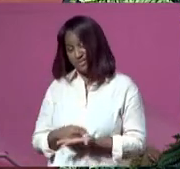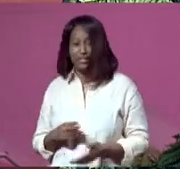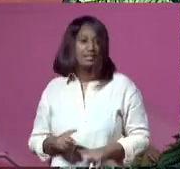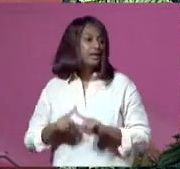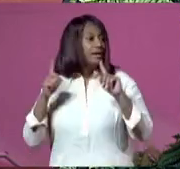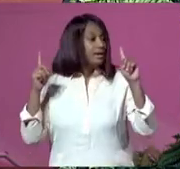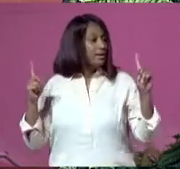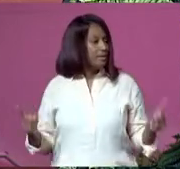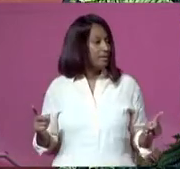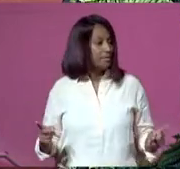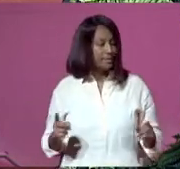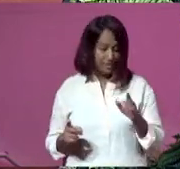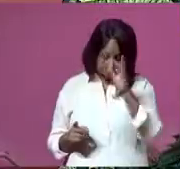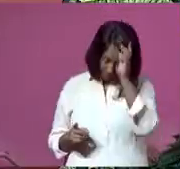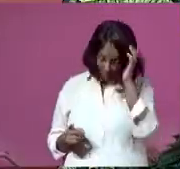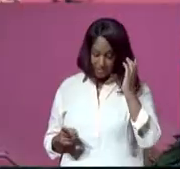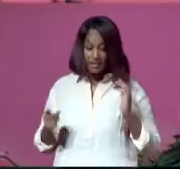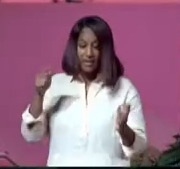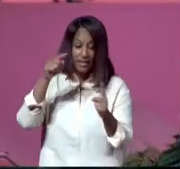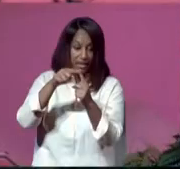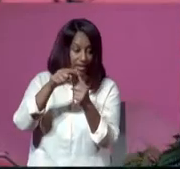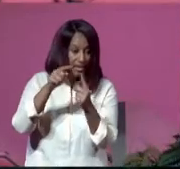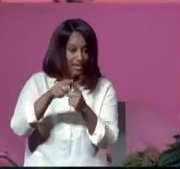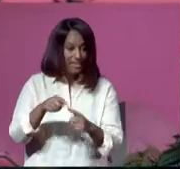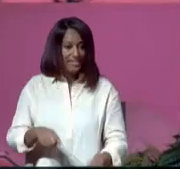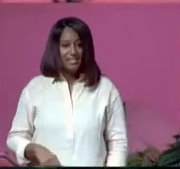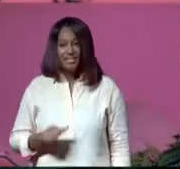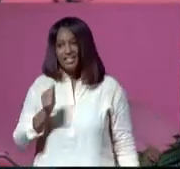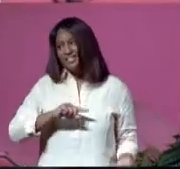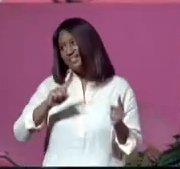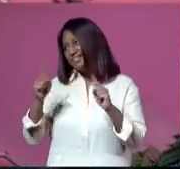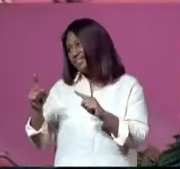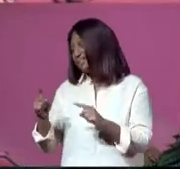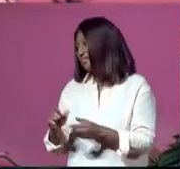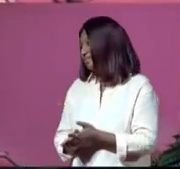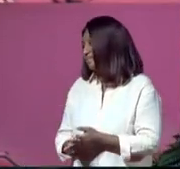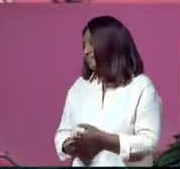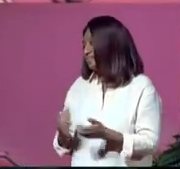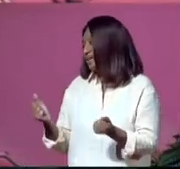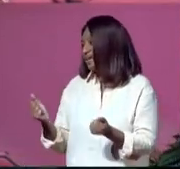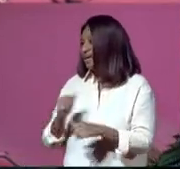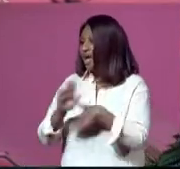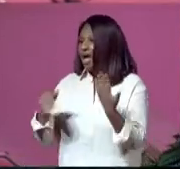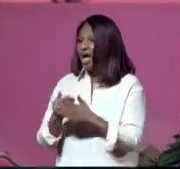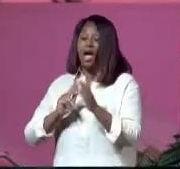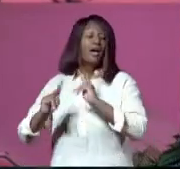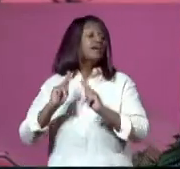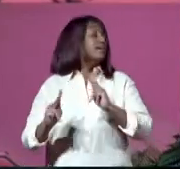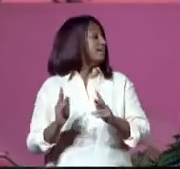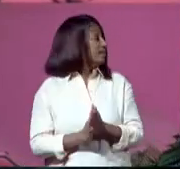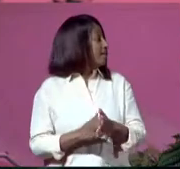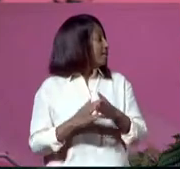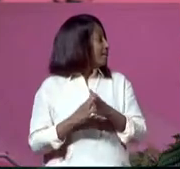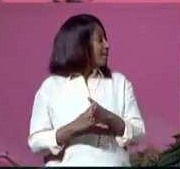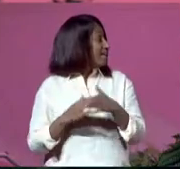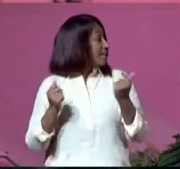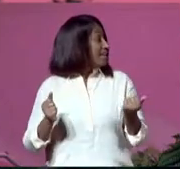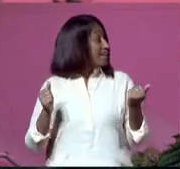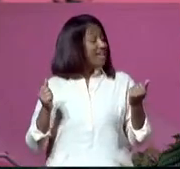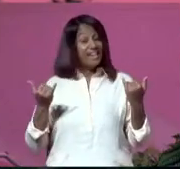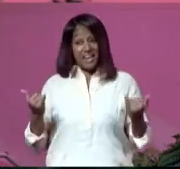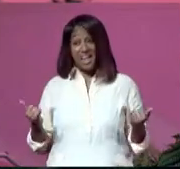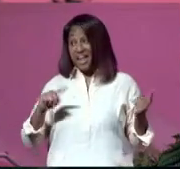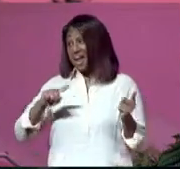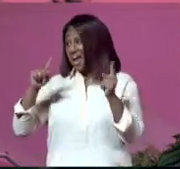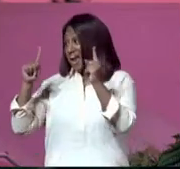But the original Koinonia text says she don't go back to everybody. No, that's when they sanitized translations. She went back to the